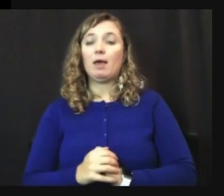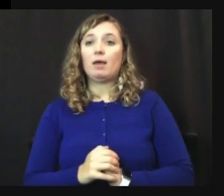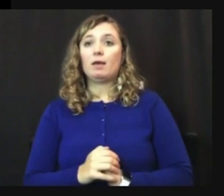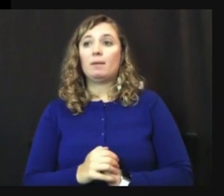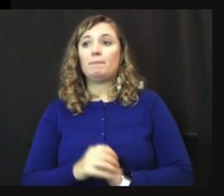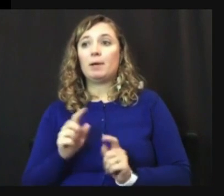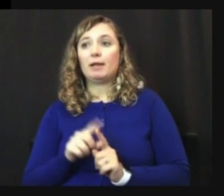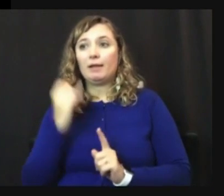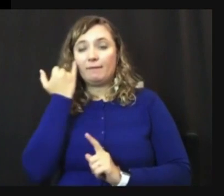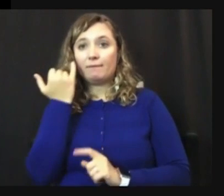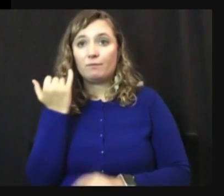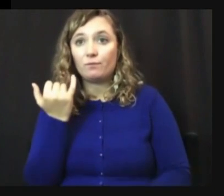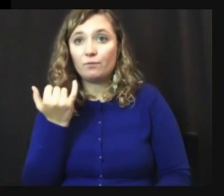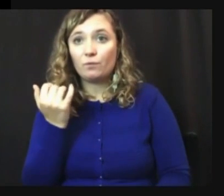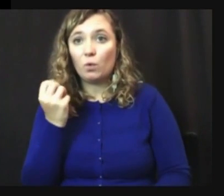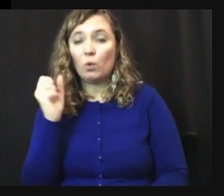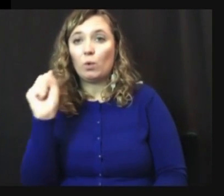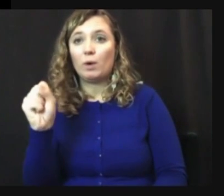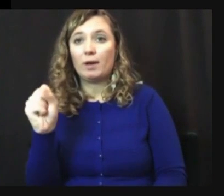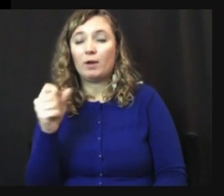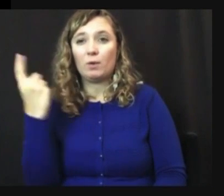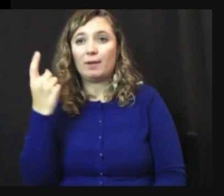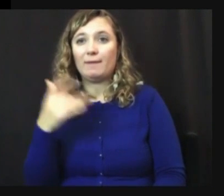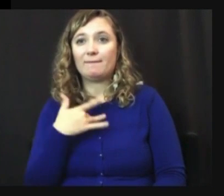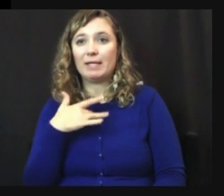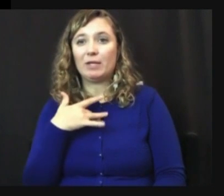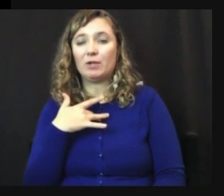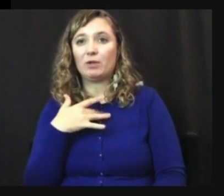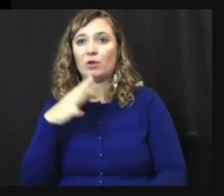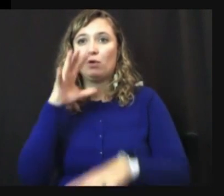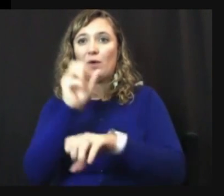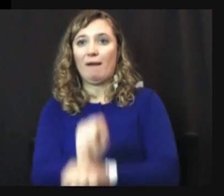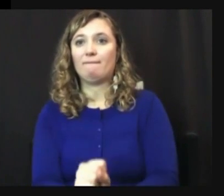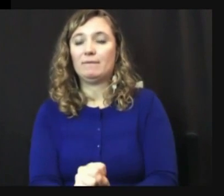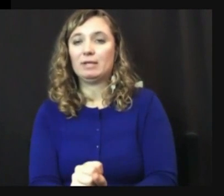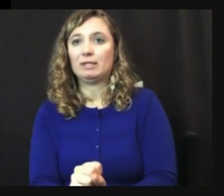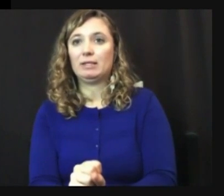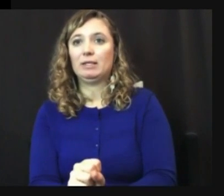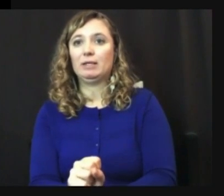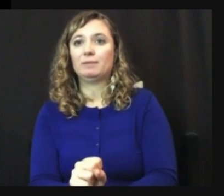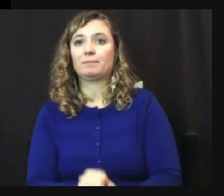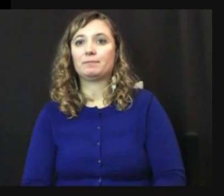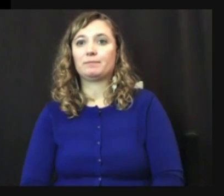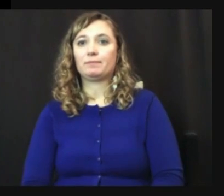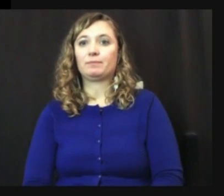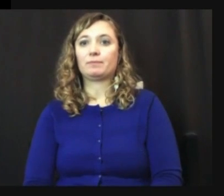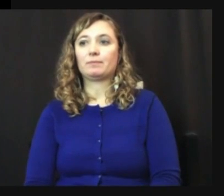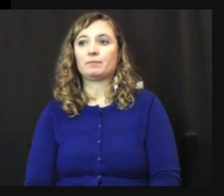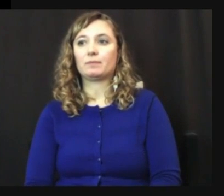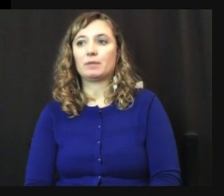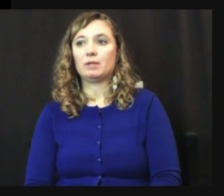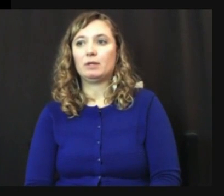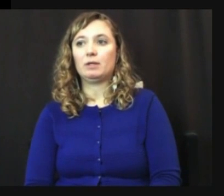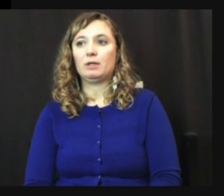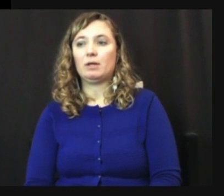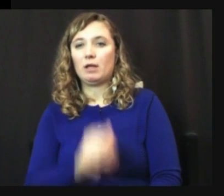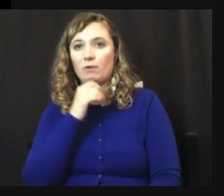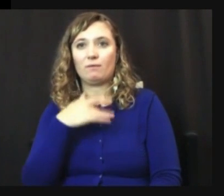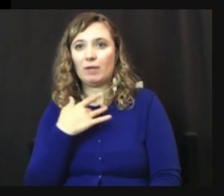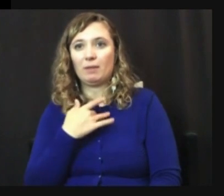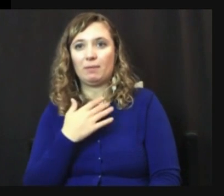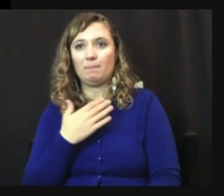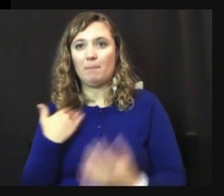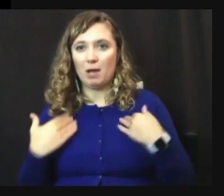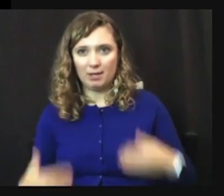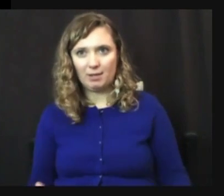all I feel is gravity against me. I feel gravity pulling me down, but I don't actually feel my body.